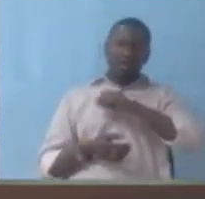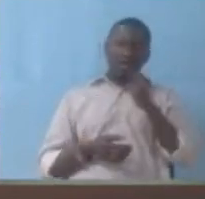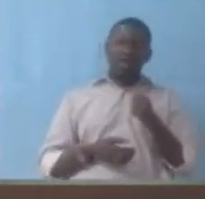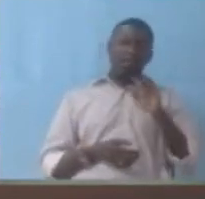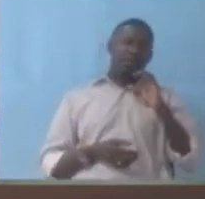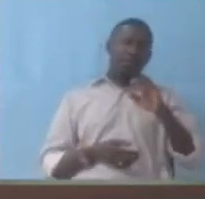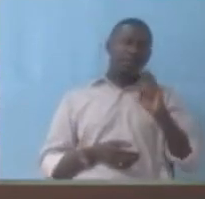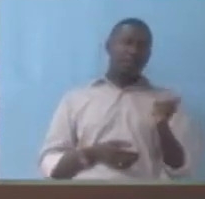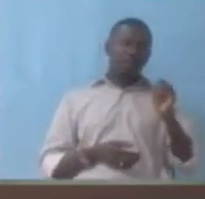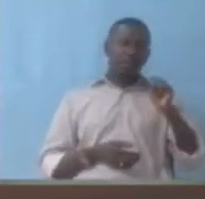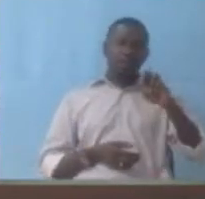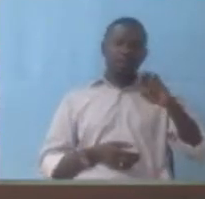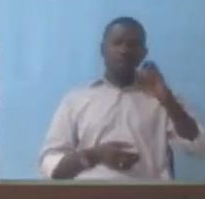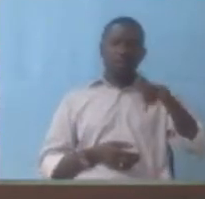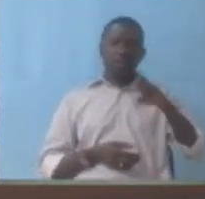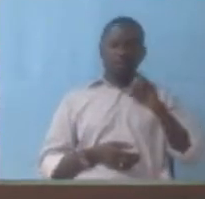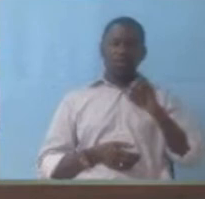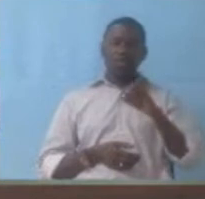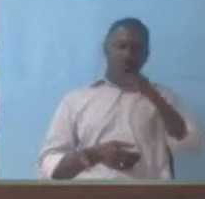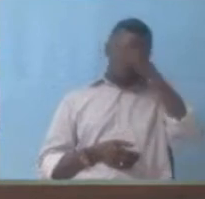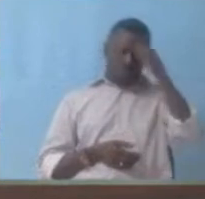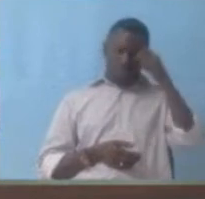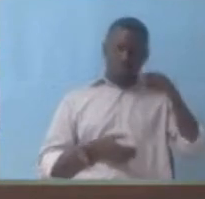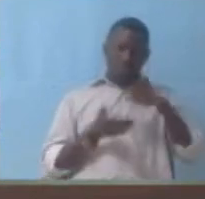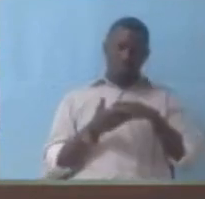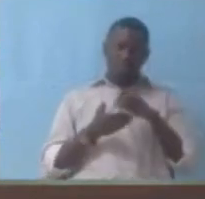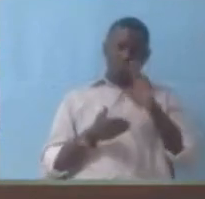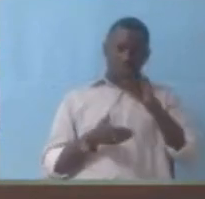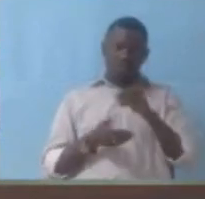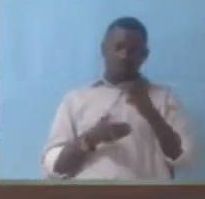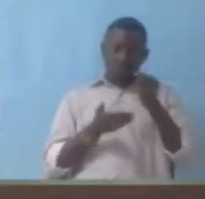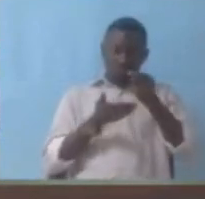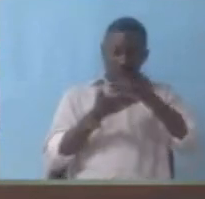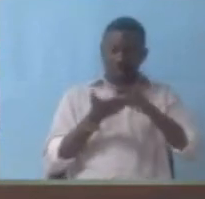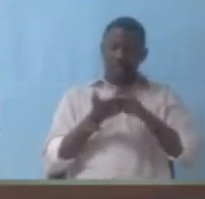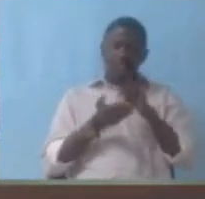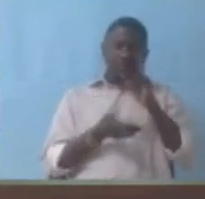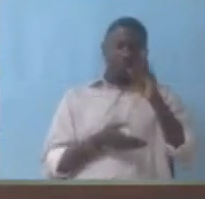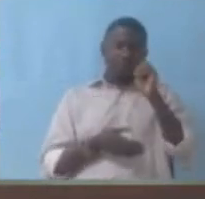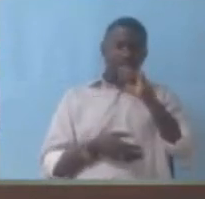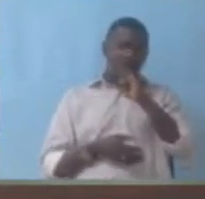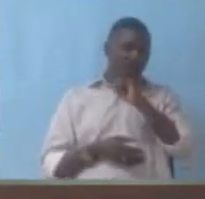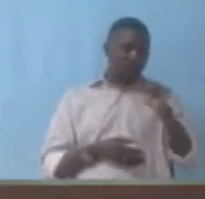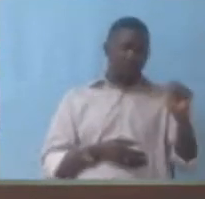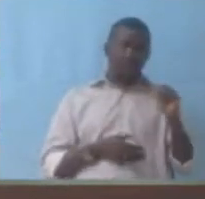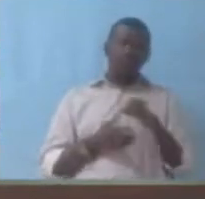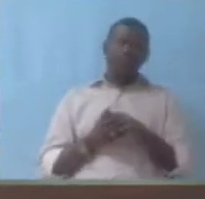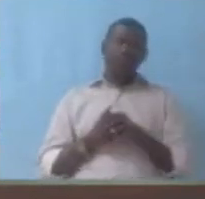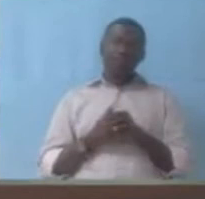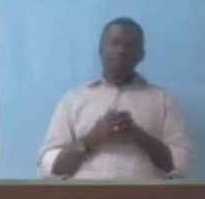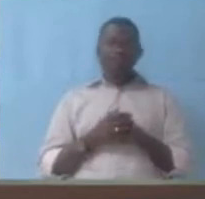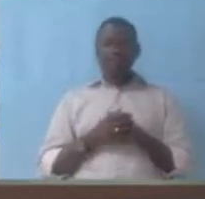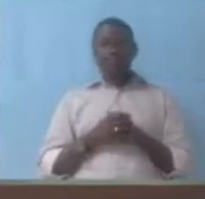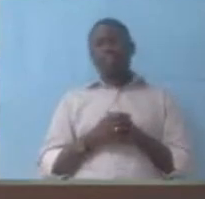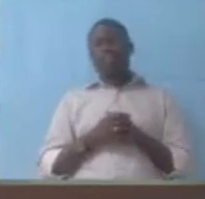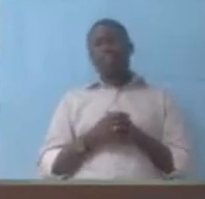worked on these things. Decree olu dali decree follow dali romendi wala nyindiko kasilo lunin tarambulo lulundi ning itelu